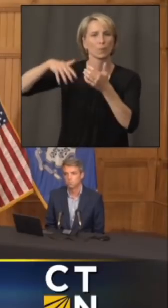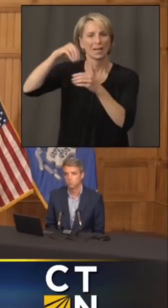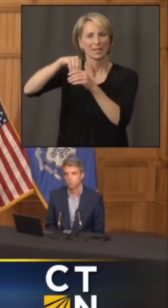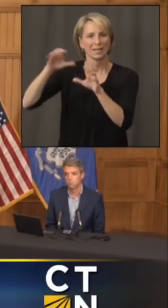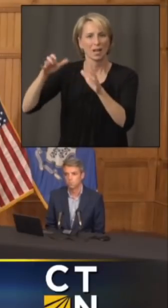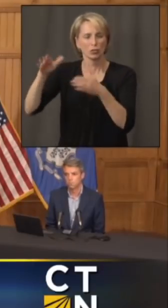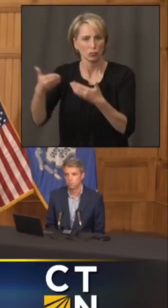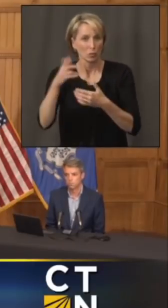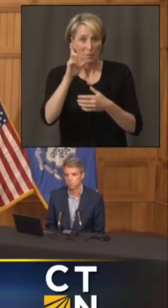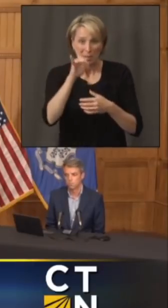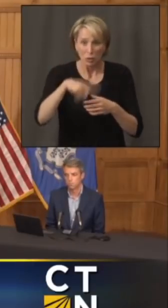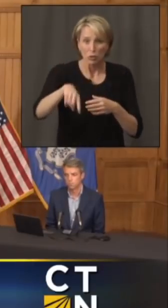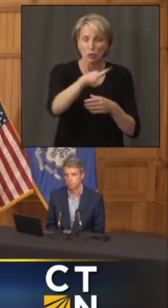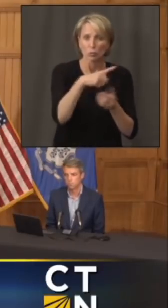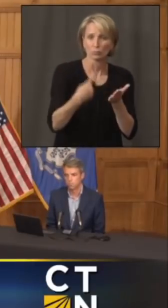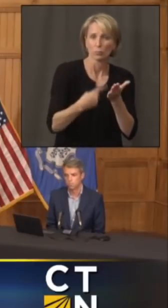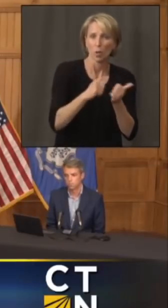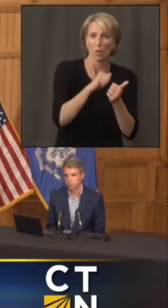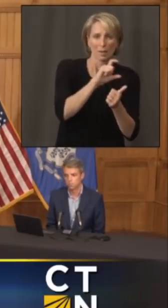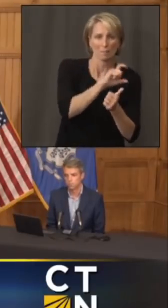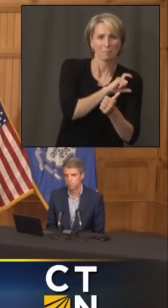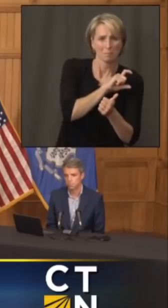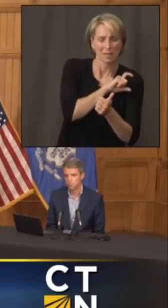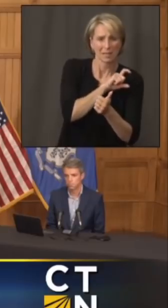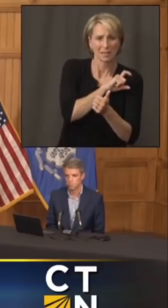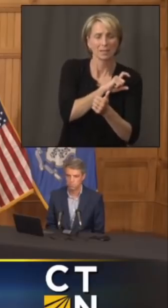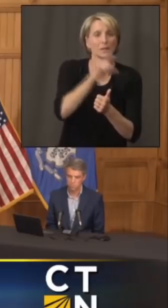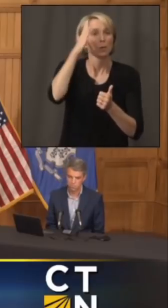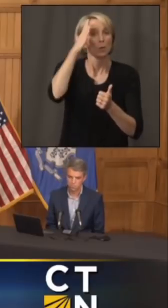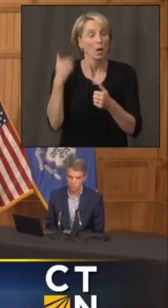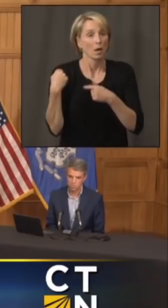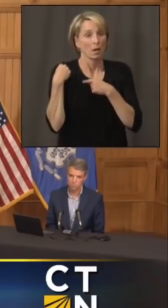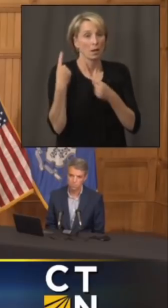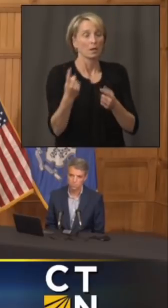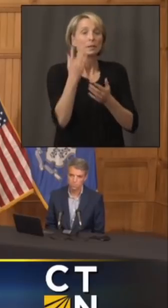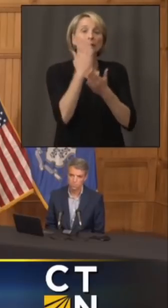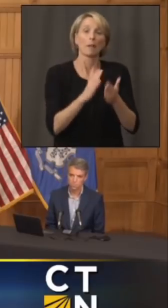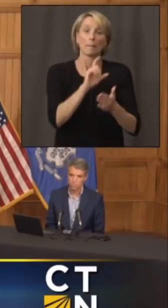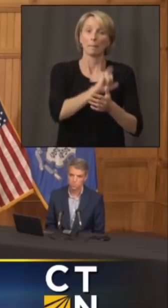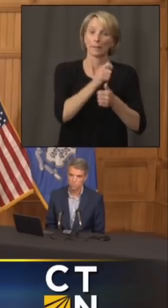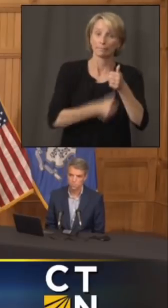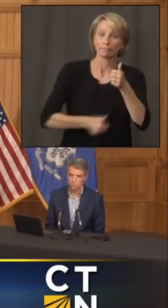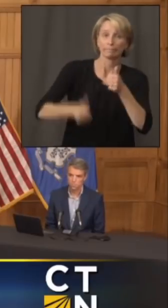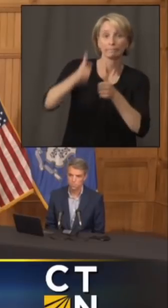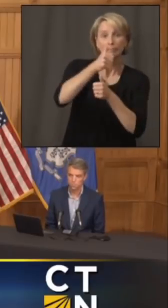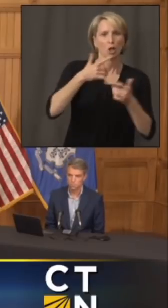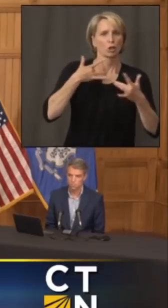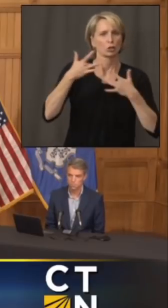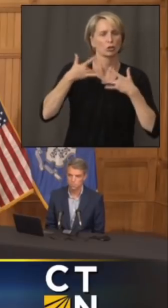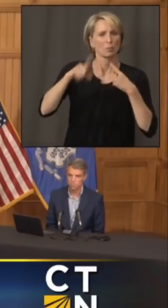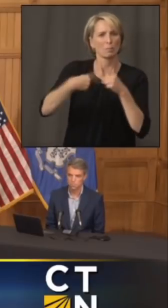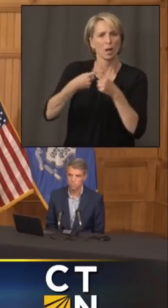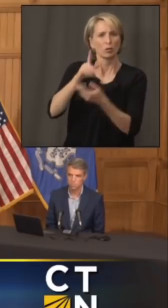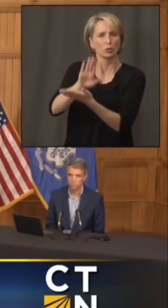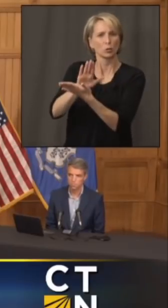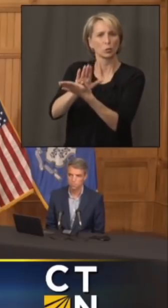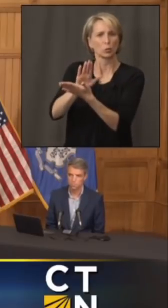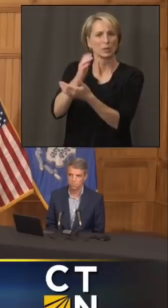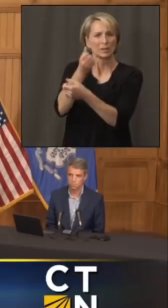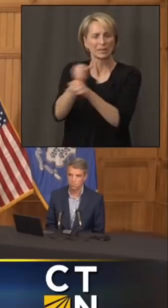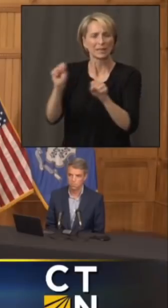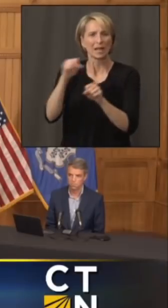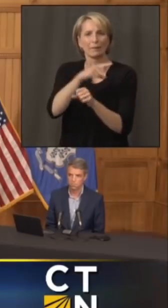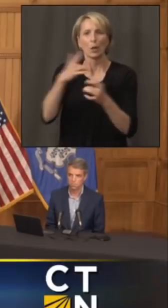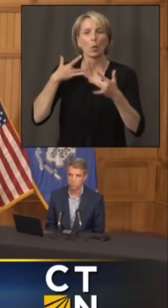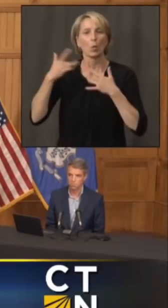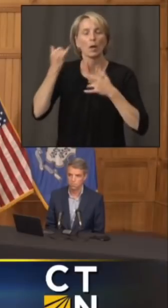when crafting these plans? Because we've heard from a couple of local chiefs concerned about school safety. They're worried that too many openings